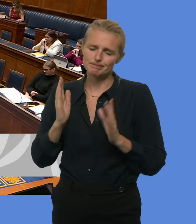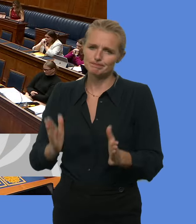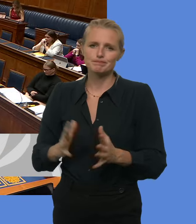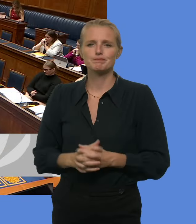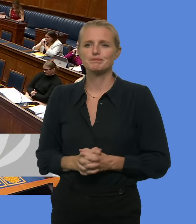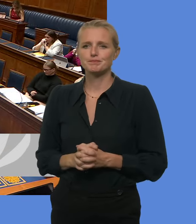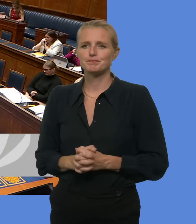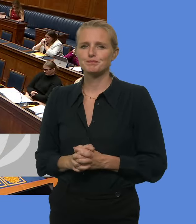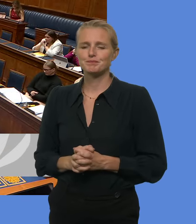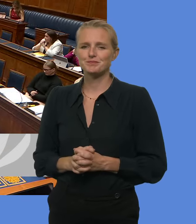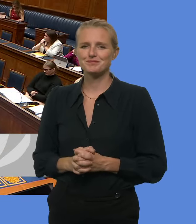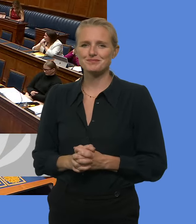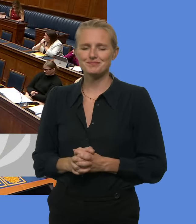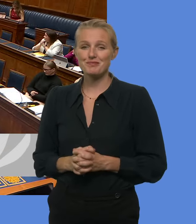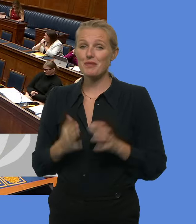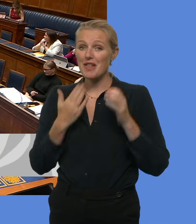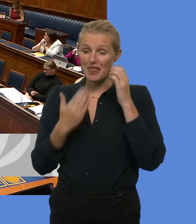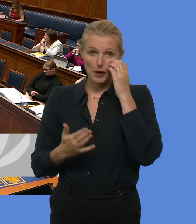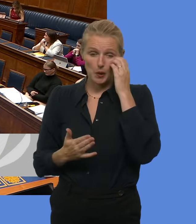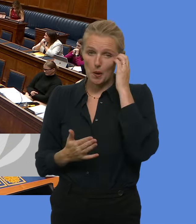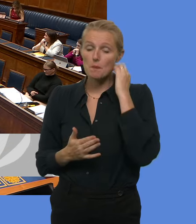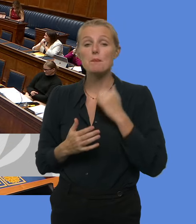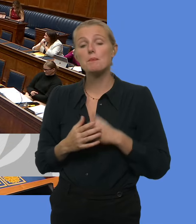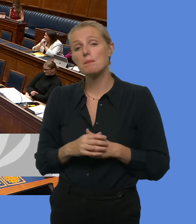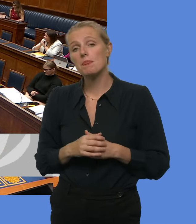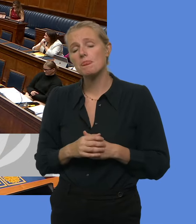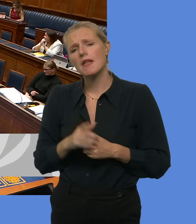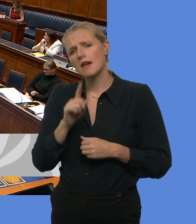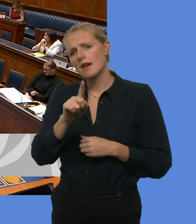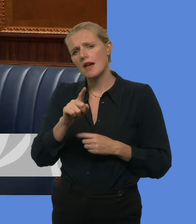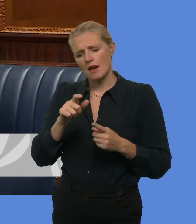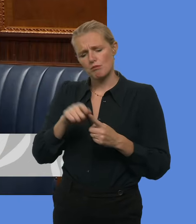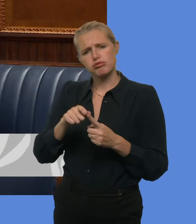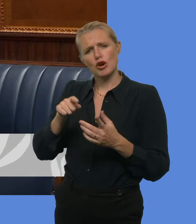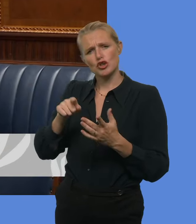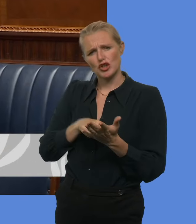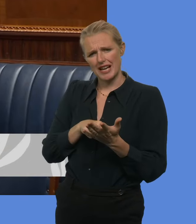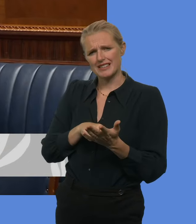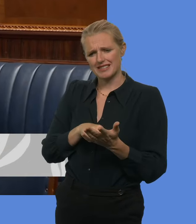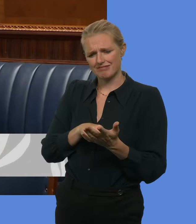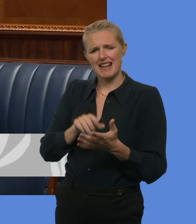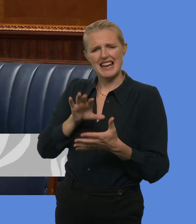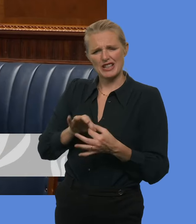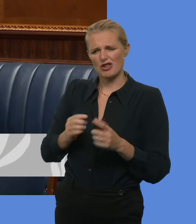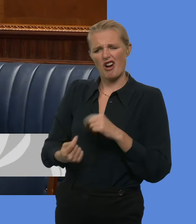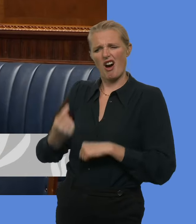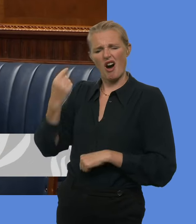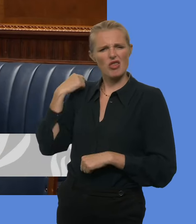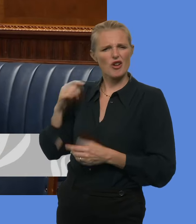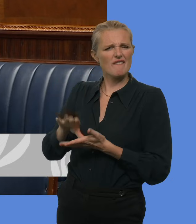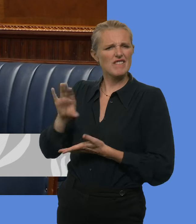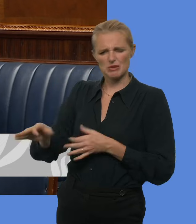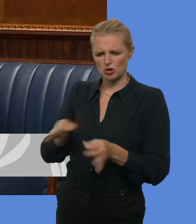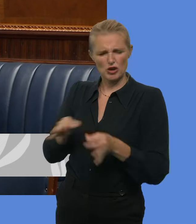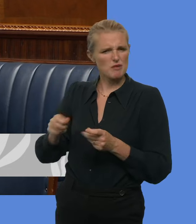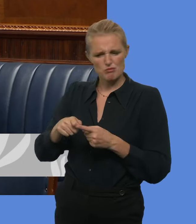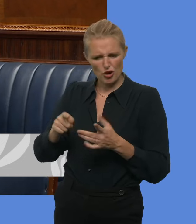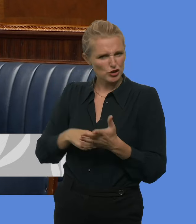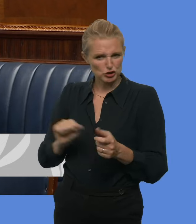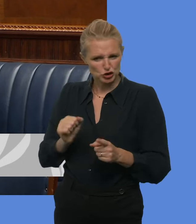And thank you, Deputy First Minister. In the context of projects and previous investment strategies not being delivered, what lessons will